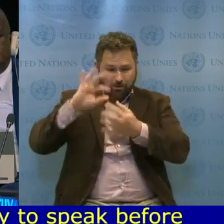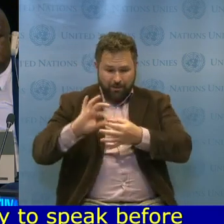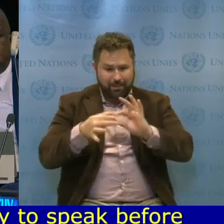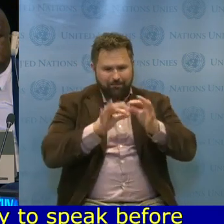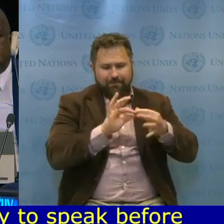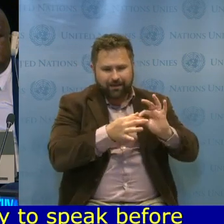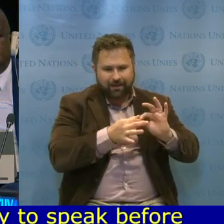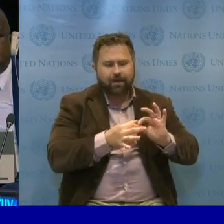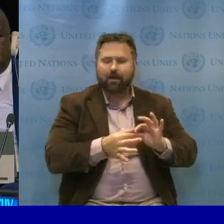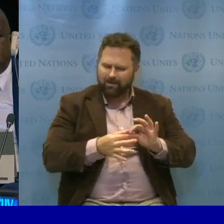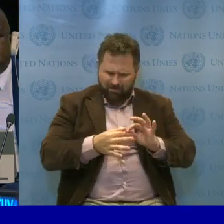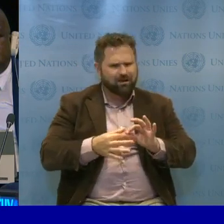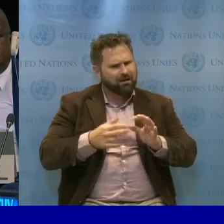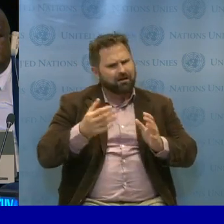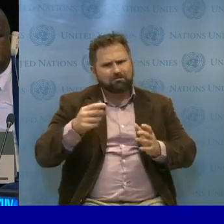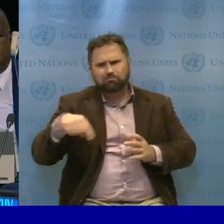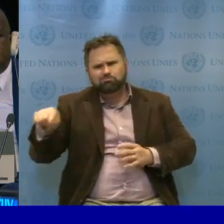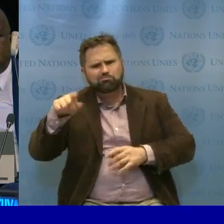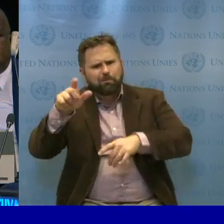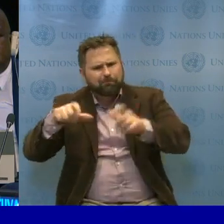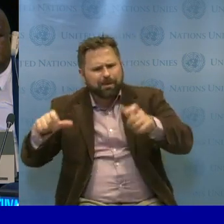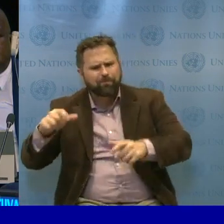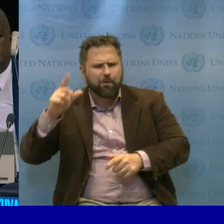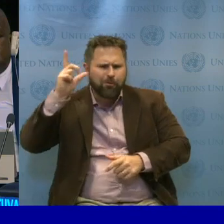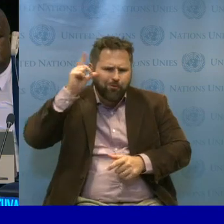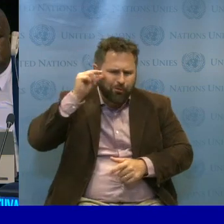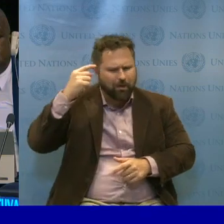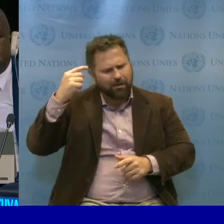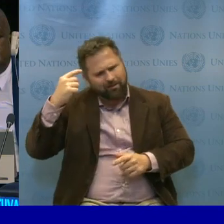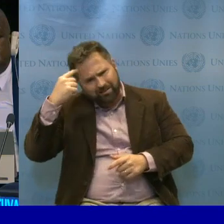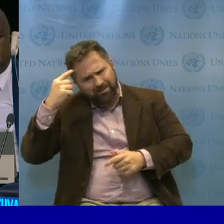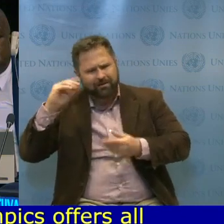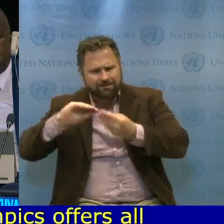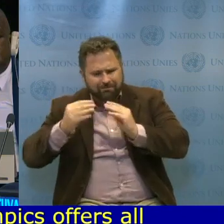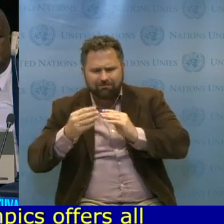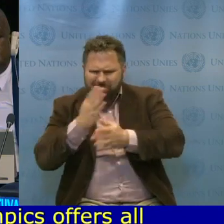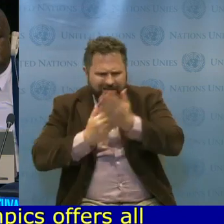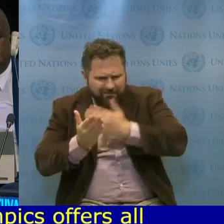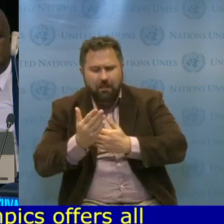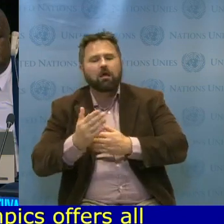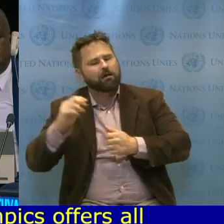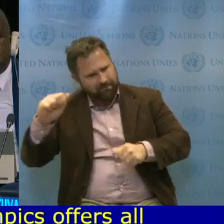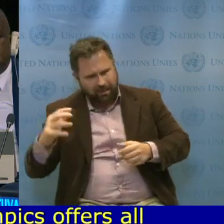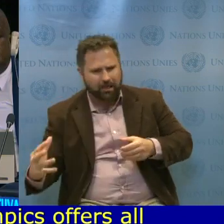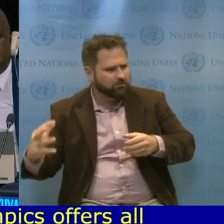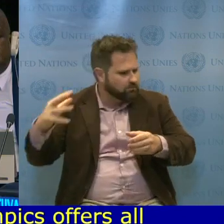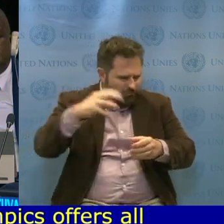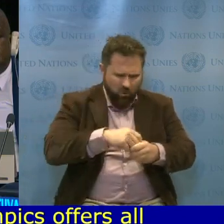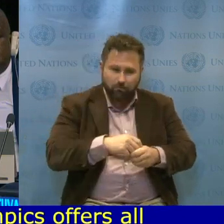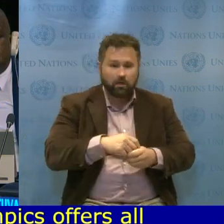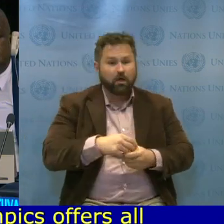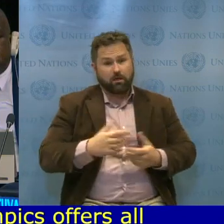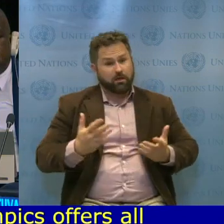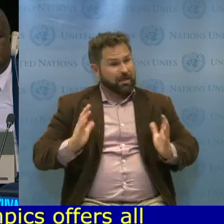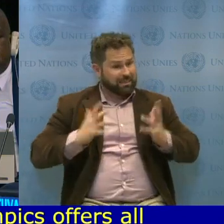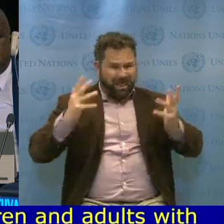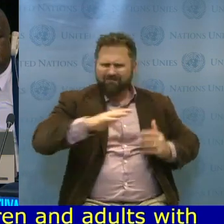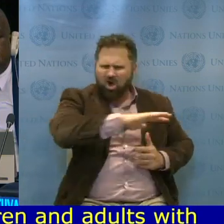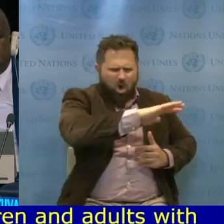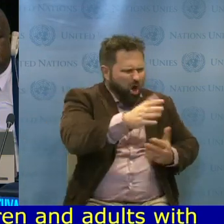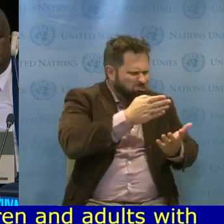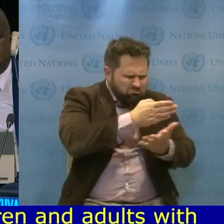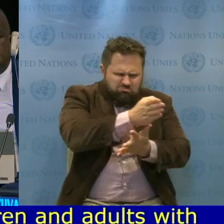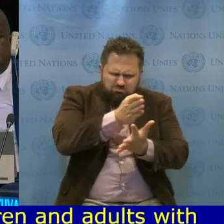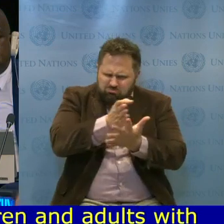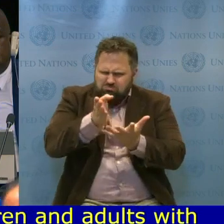with intellectual disability, advocating for inclusion in all spheres of life. I've got a story to share